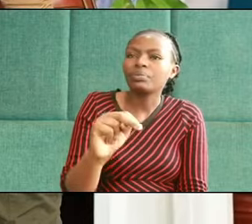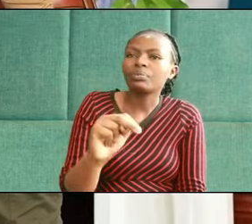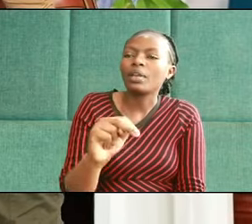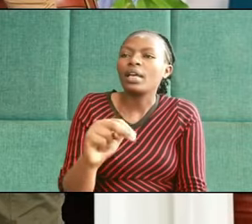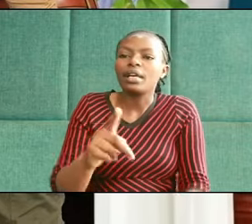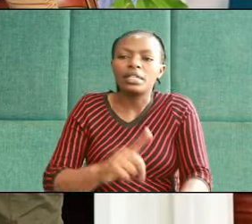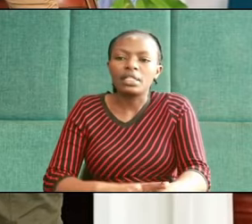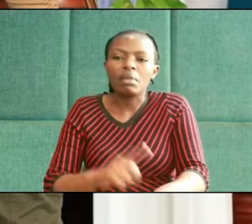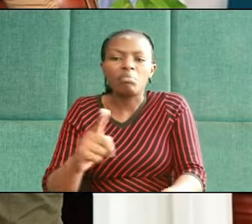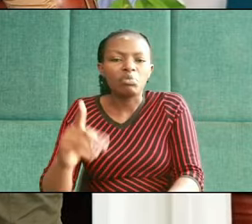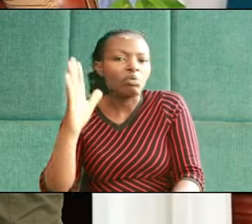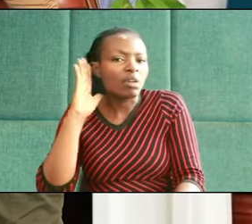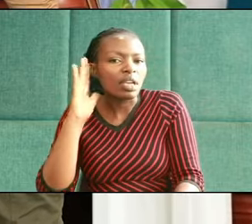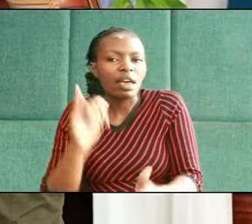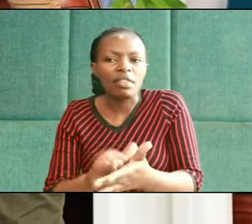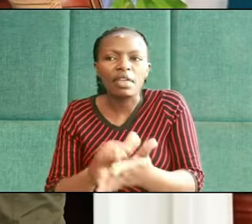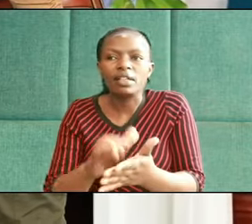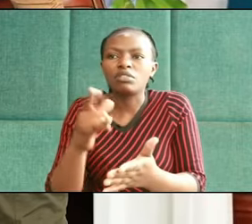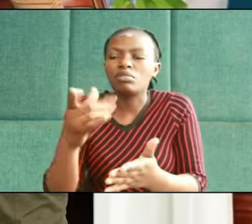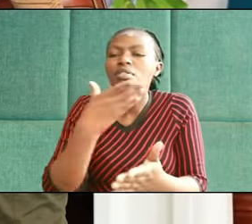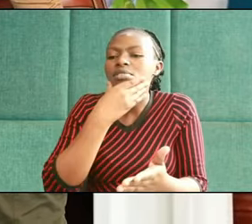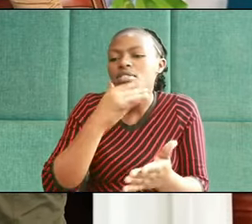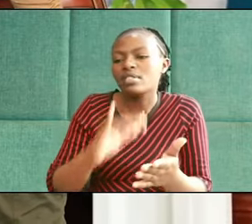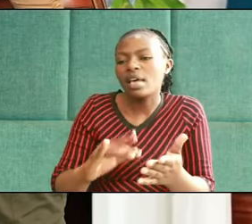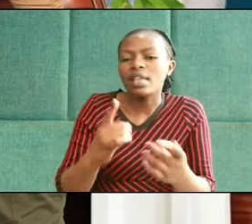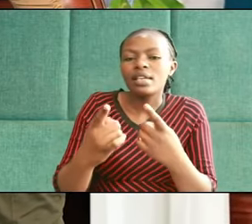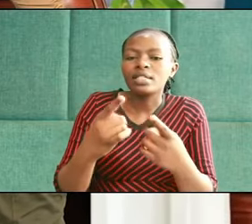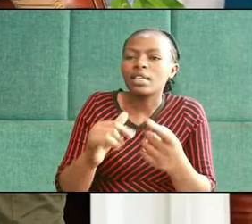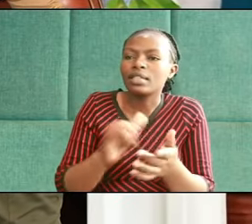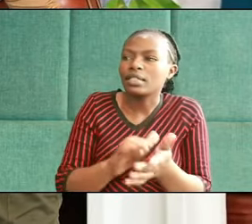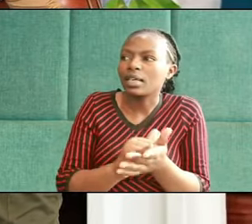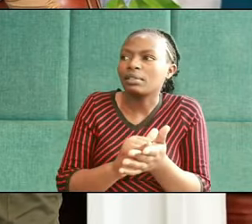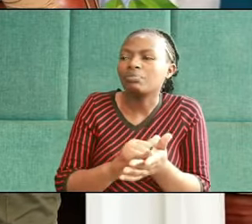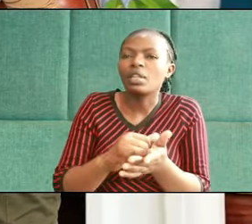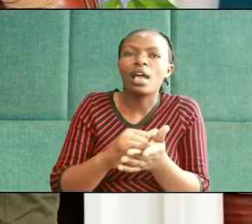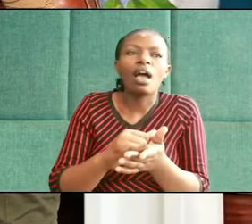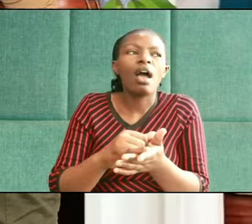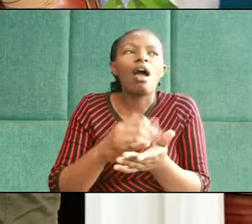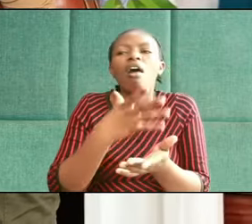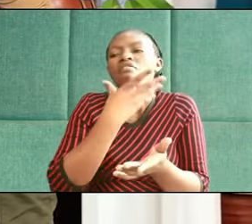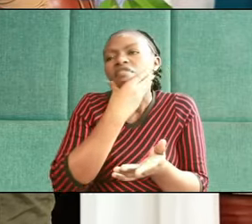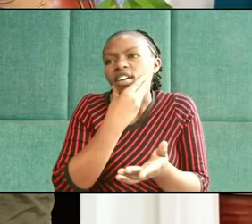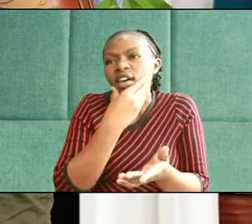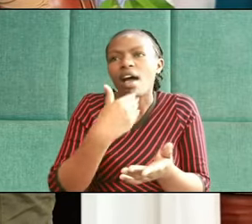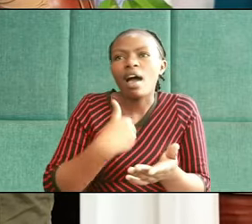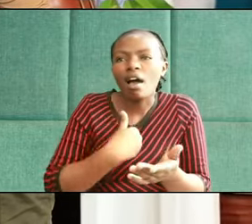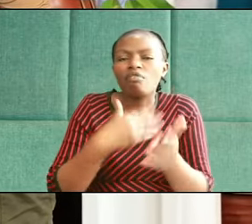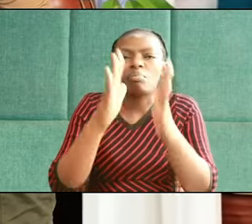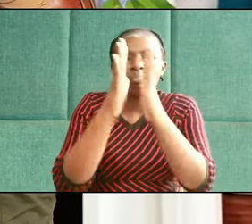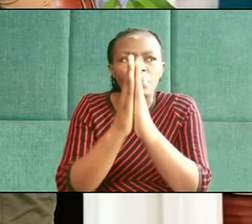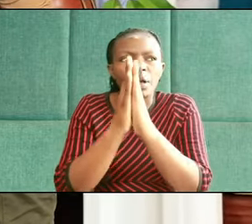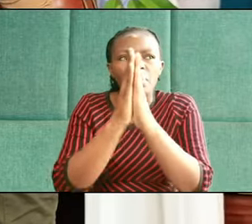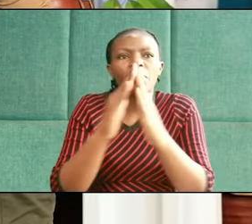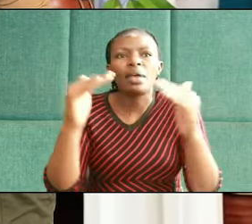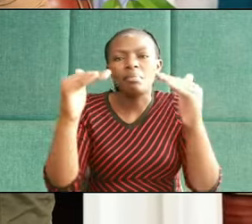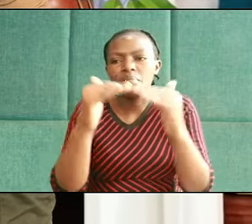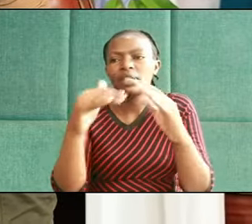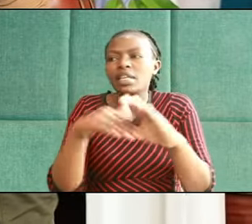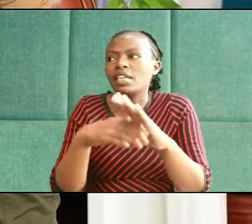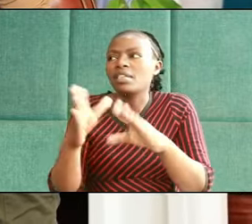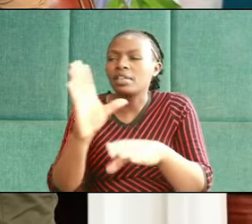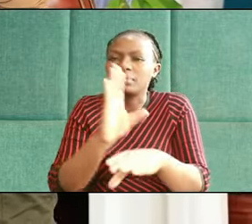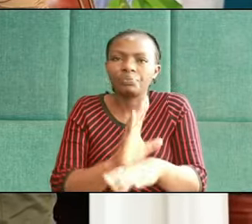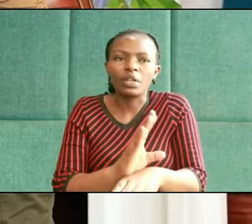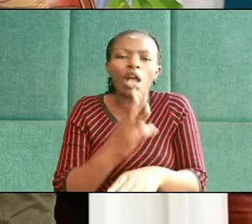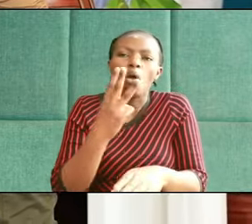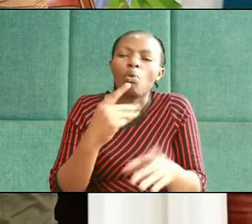Daddy, this Sabbath morning, you know we have prayer meetings in church before Sabbath school, and I have